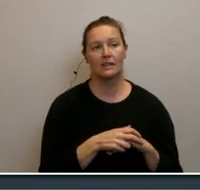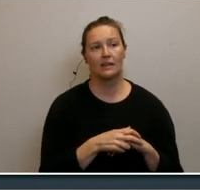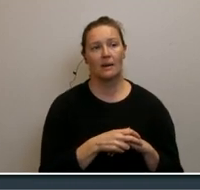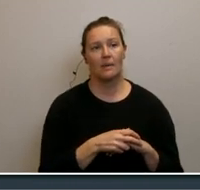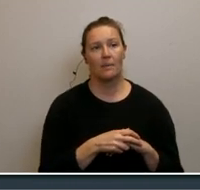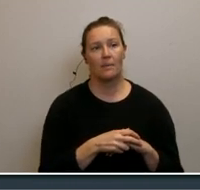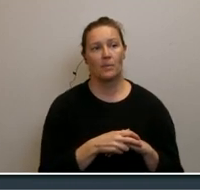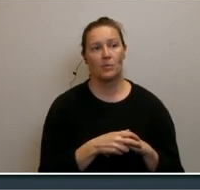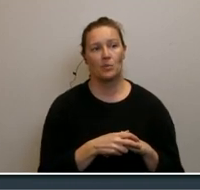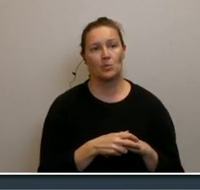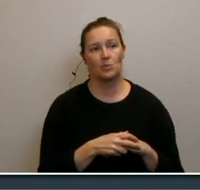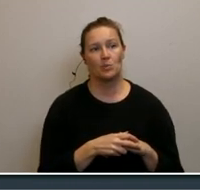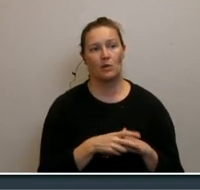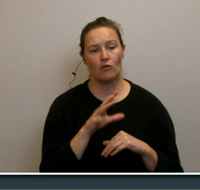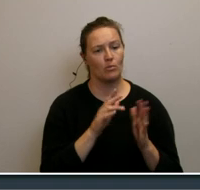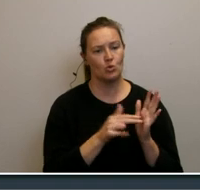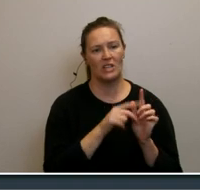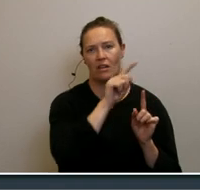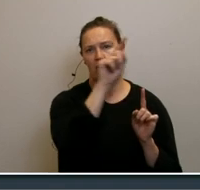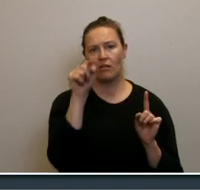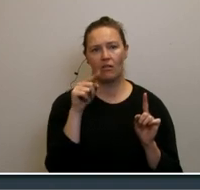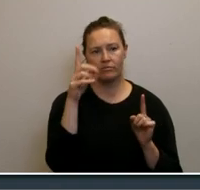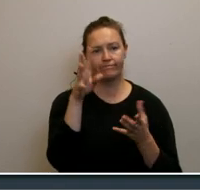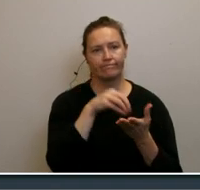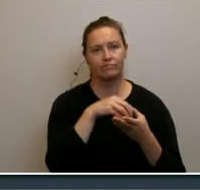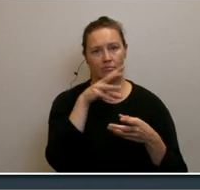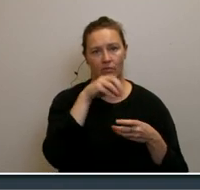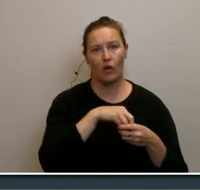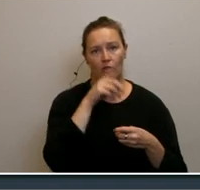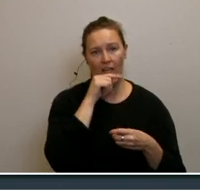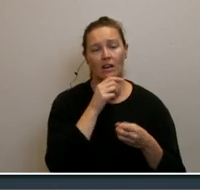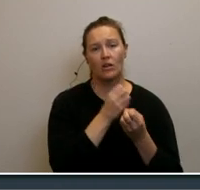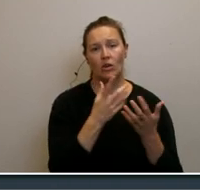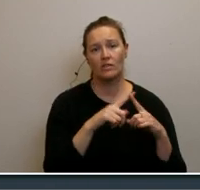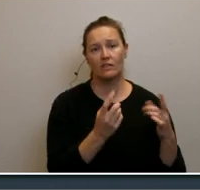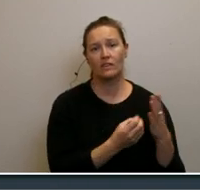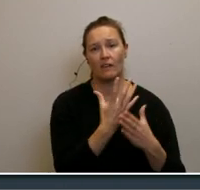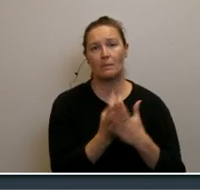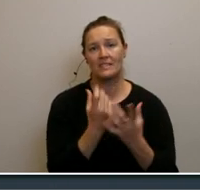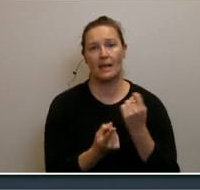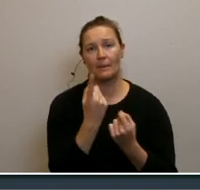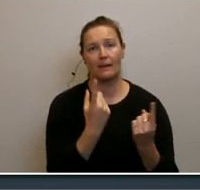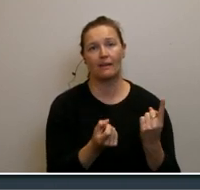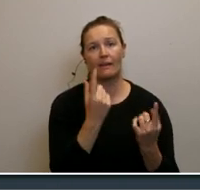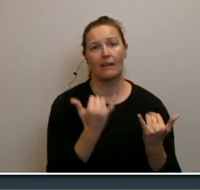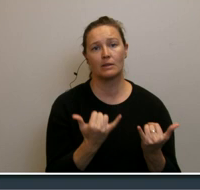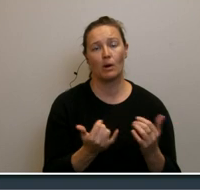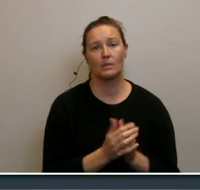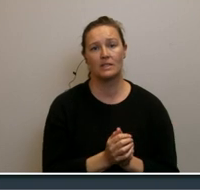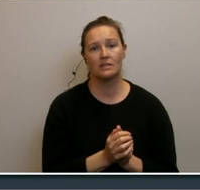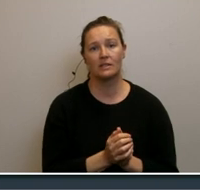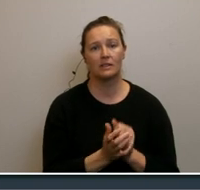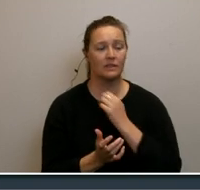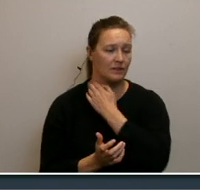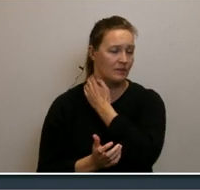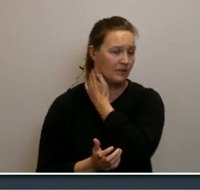around New Zealand, and there are a lot of developments taking place right at this moment for activities of a